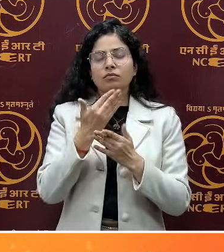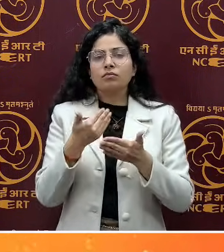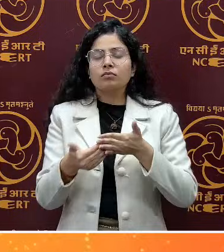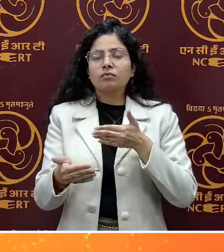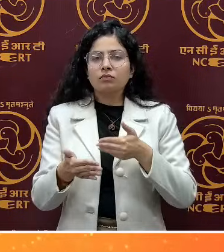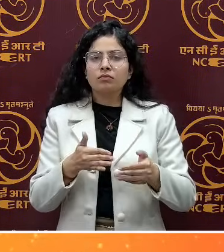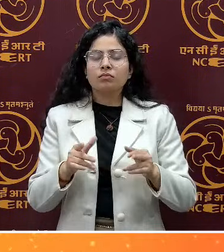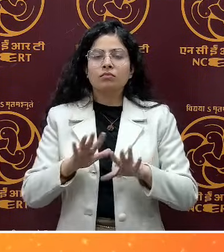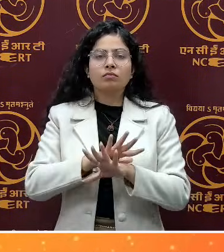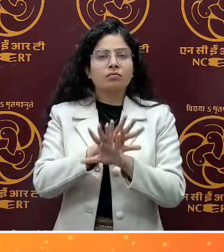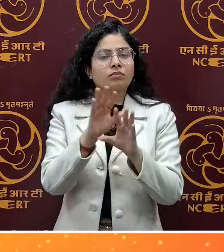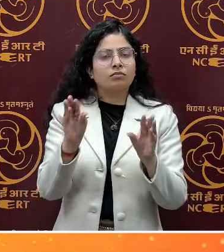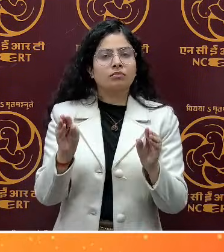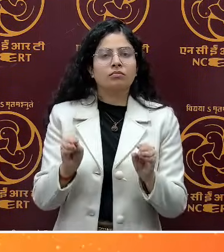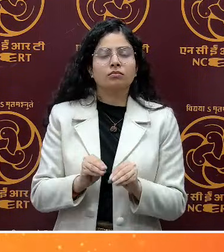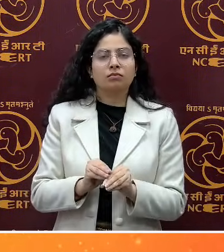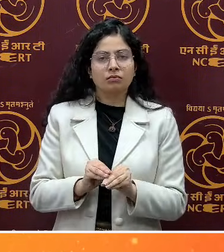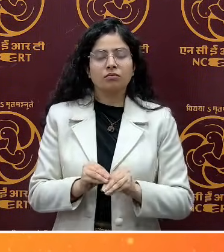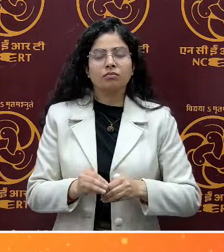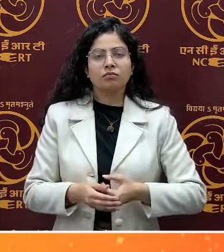the